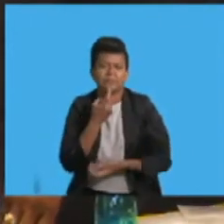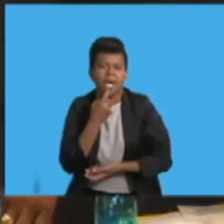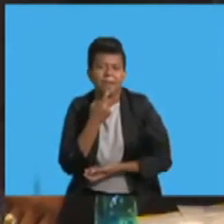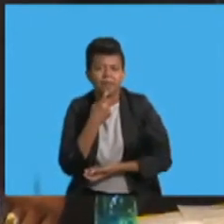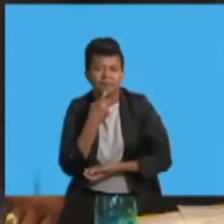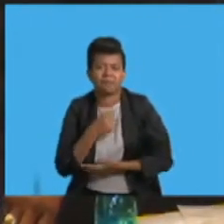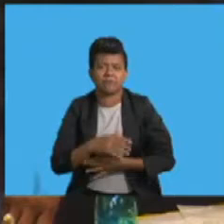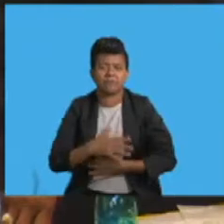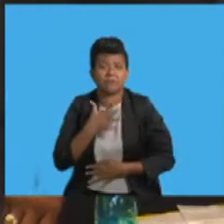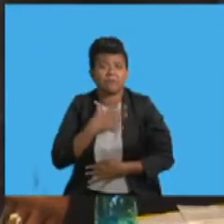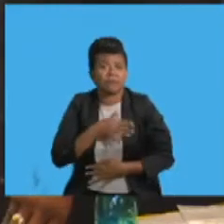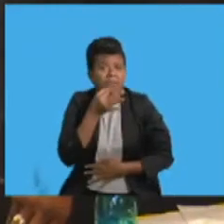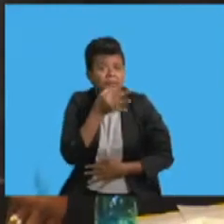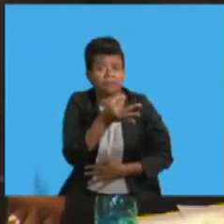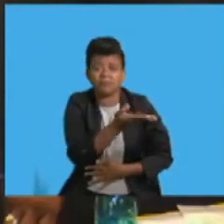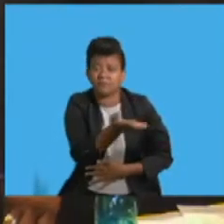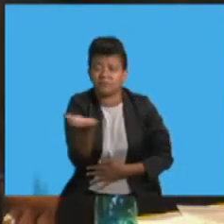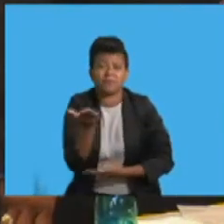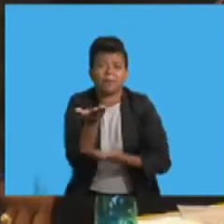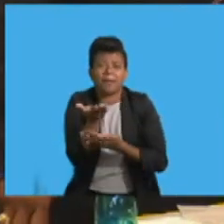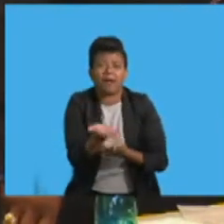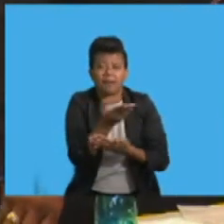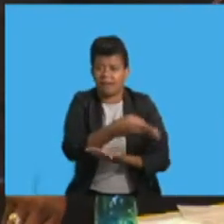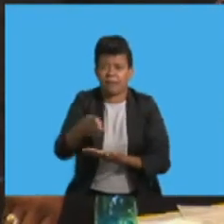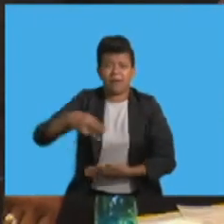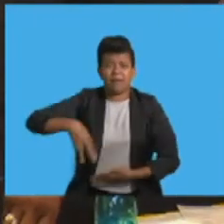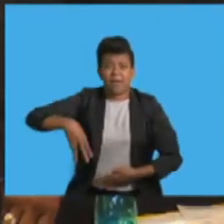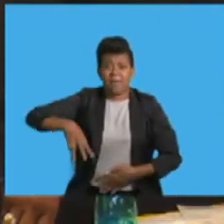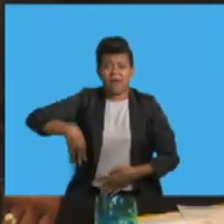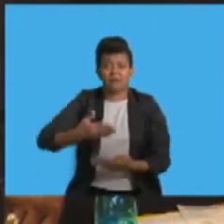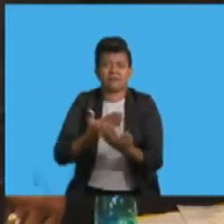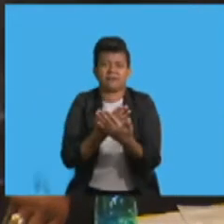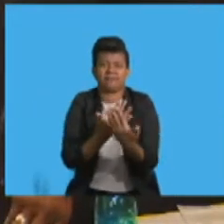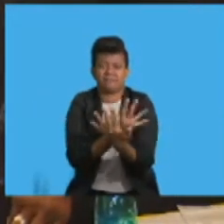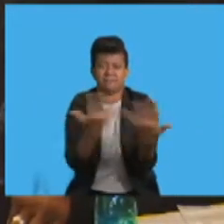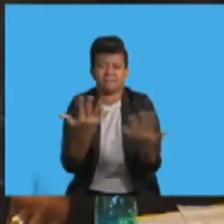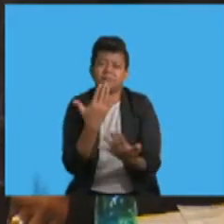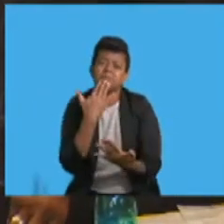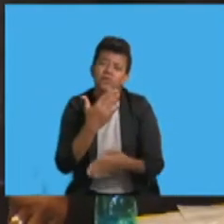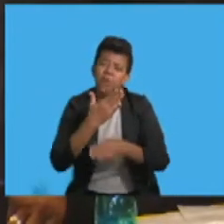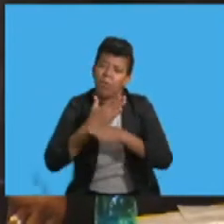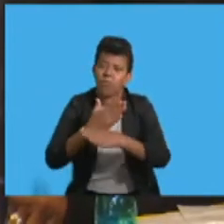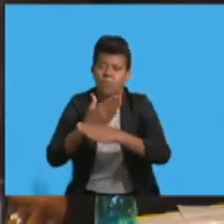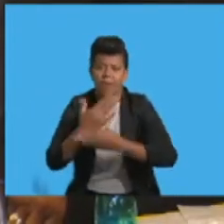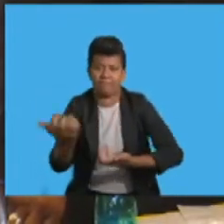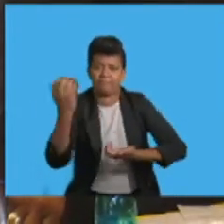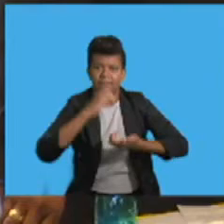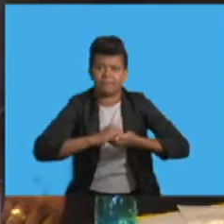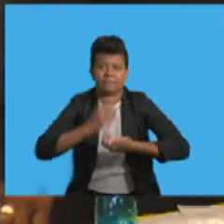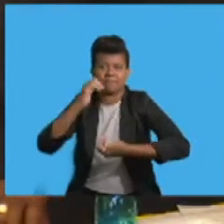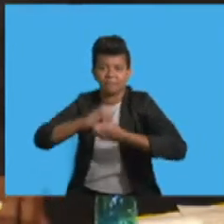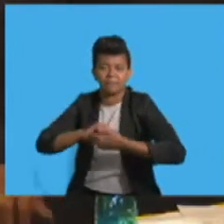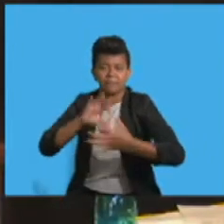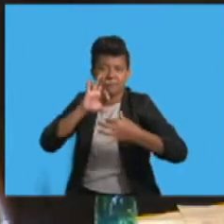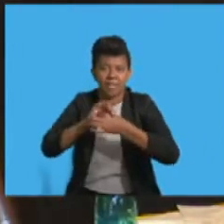urge the members of the public to work very closely and of course provide the necessary